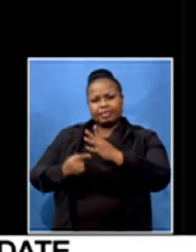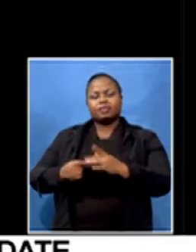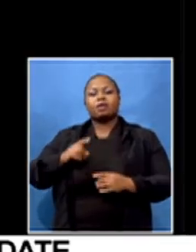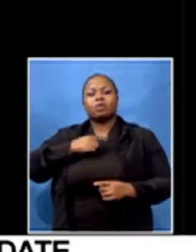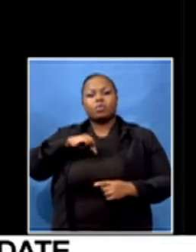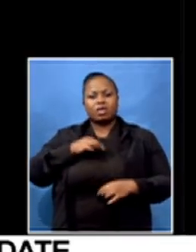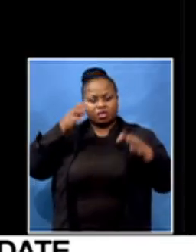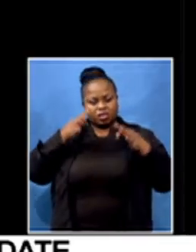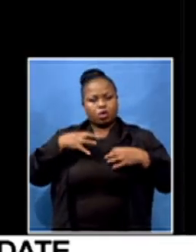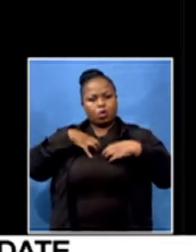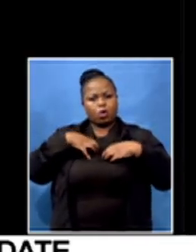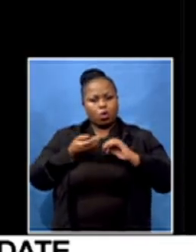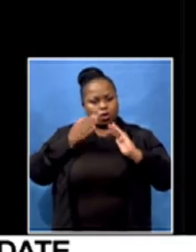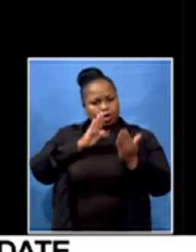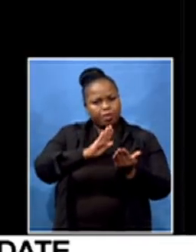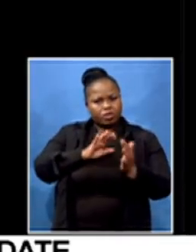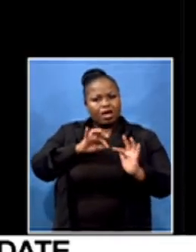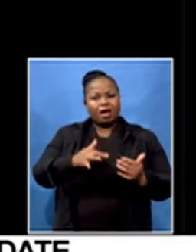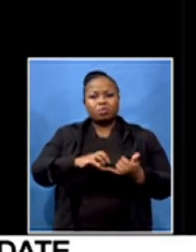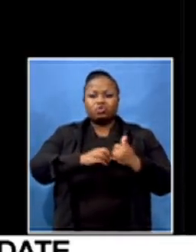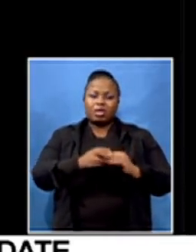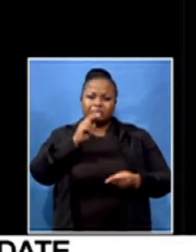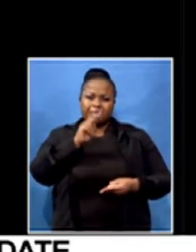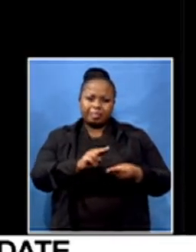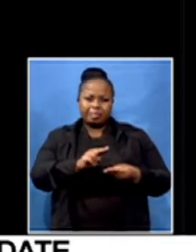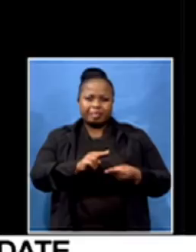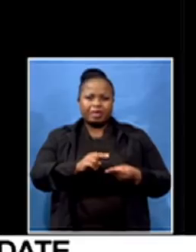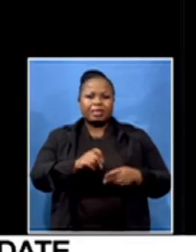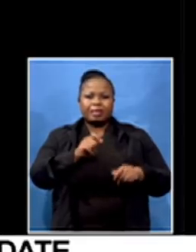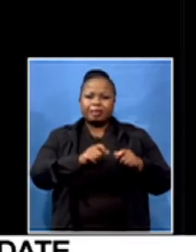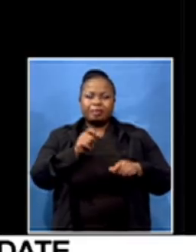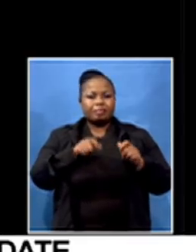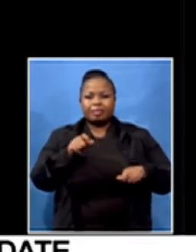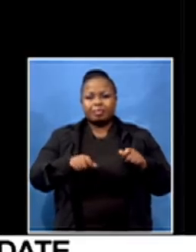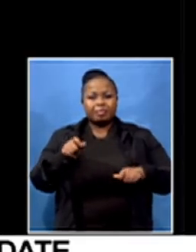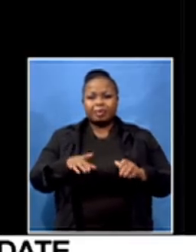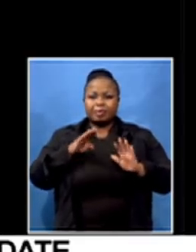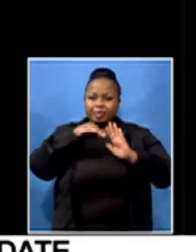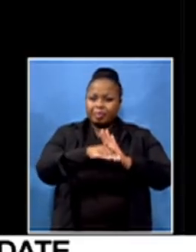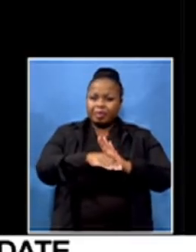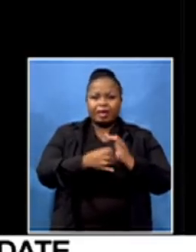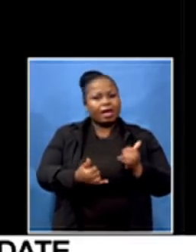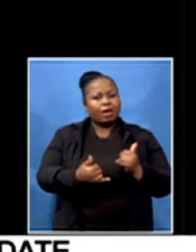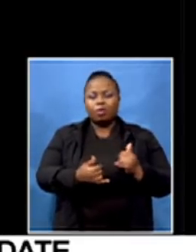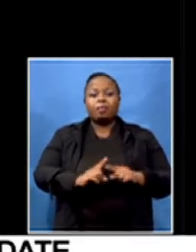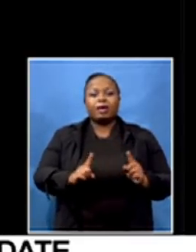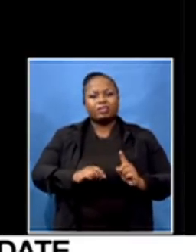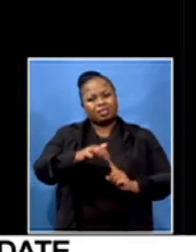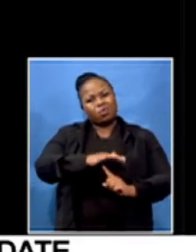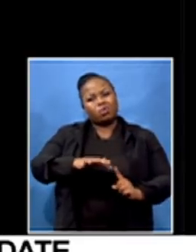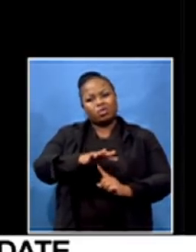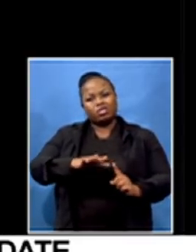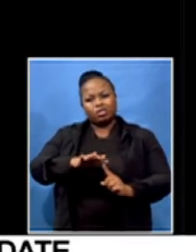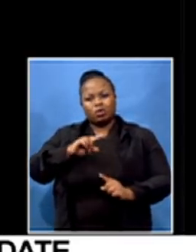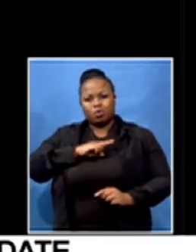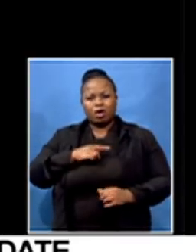say we may not be reducing the numbers, they may not be declining yet, but our situation, our conditions are such that we have to keep